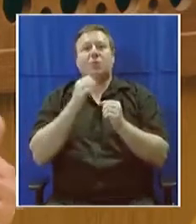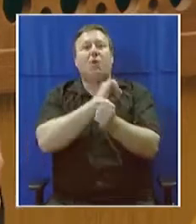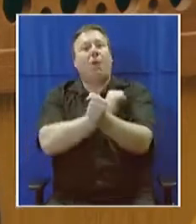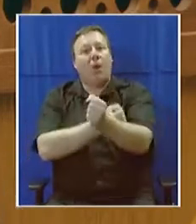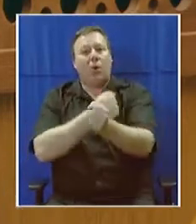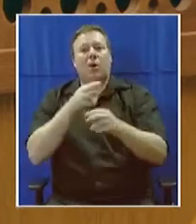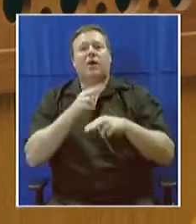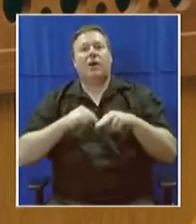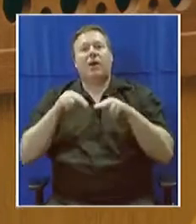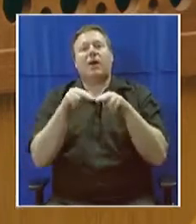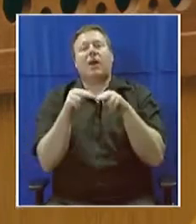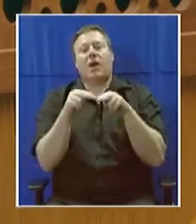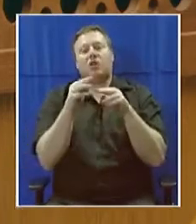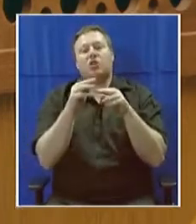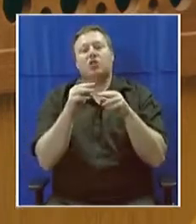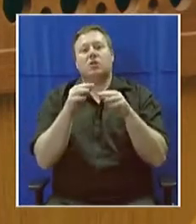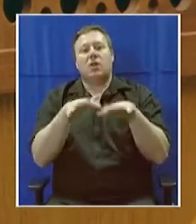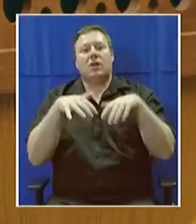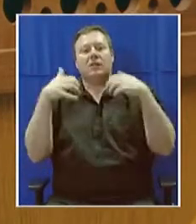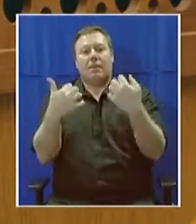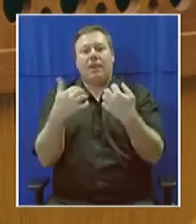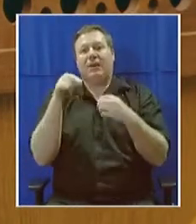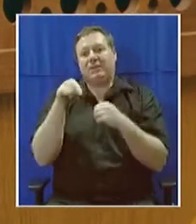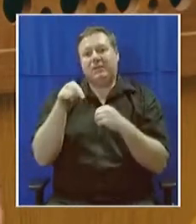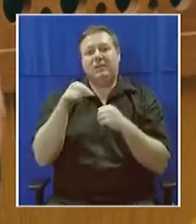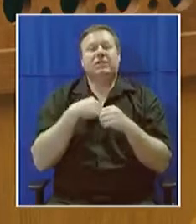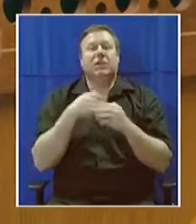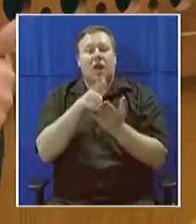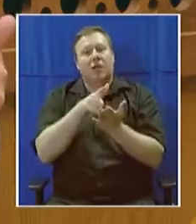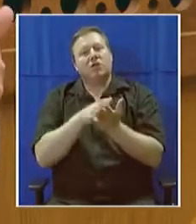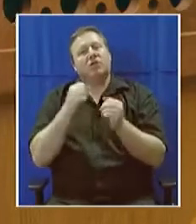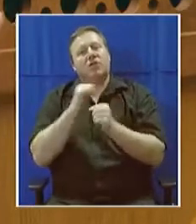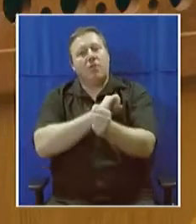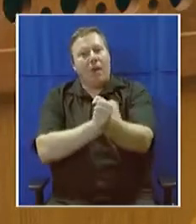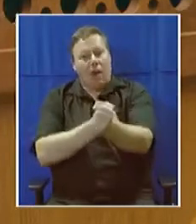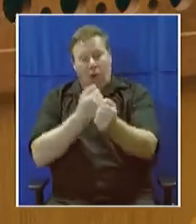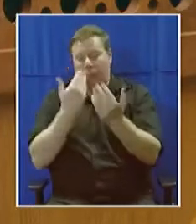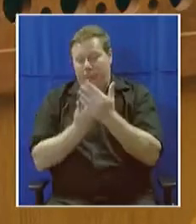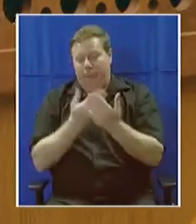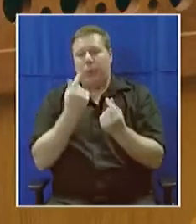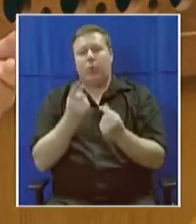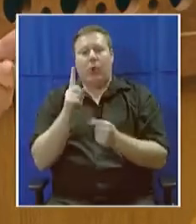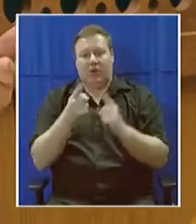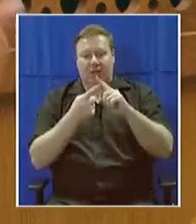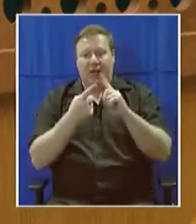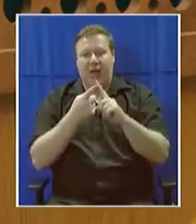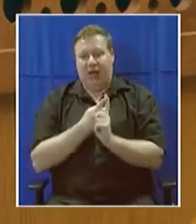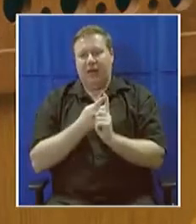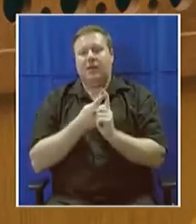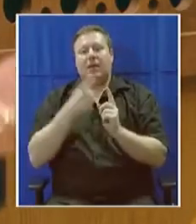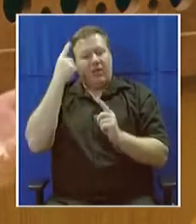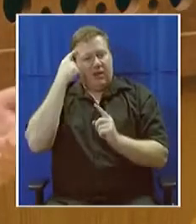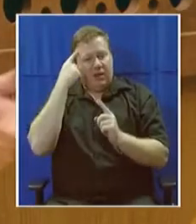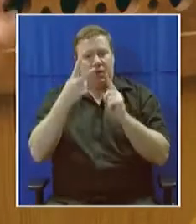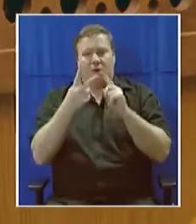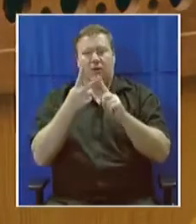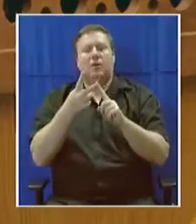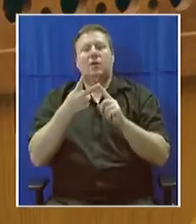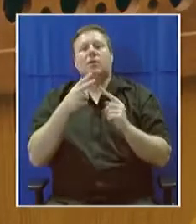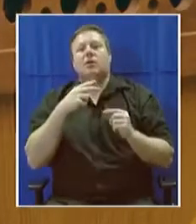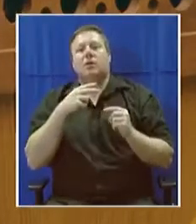which, when exercising its legislative power, may A, consider, B, pass, 3, amend,